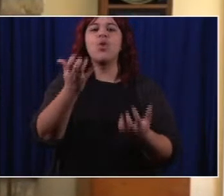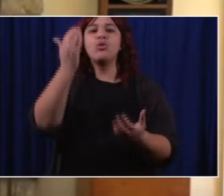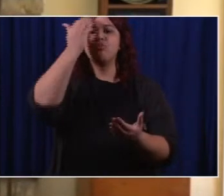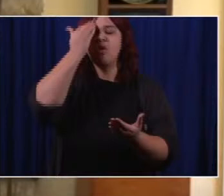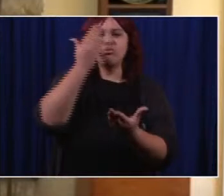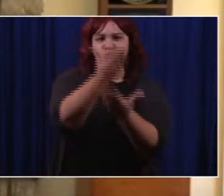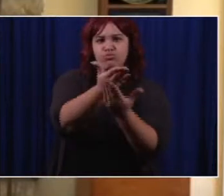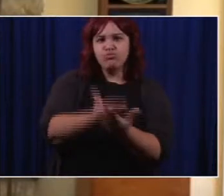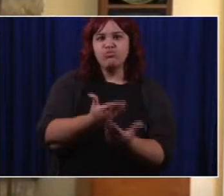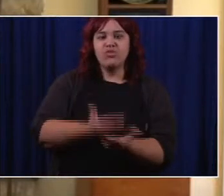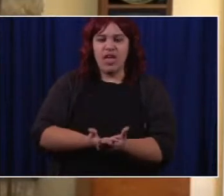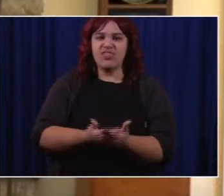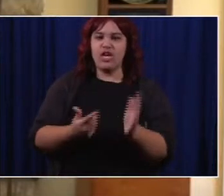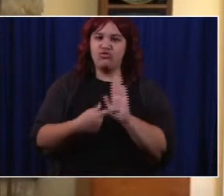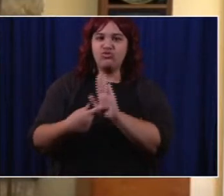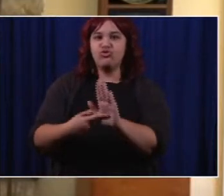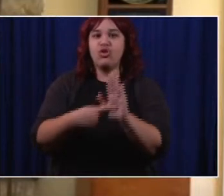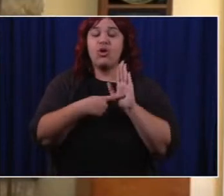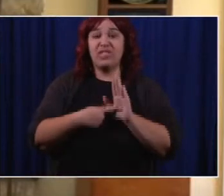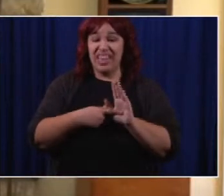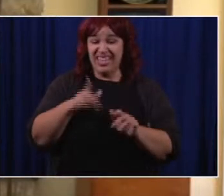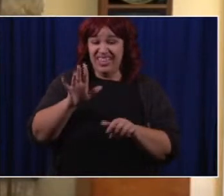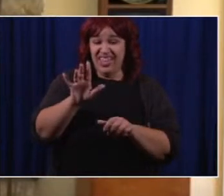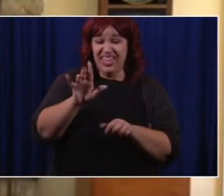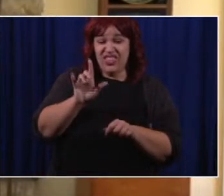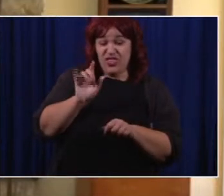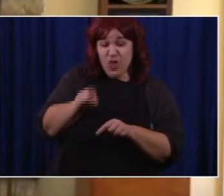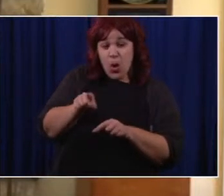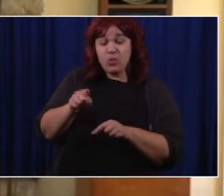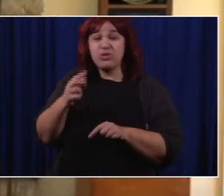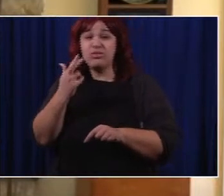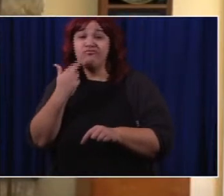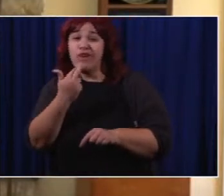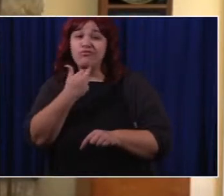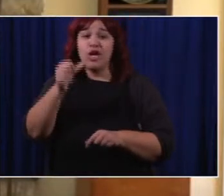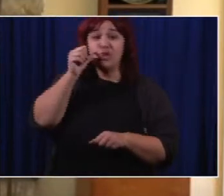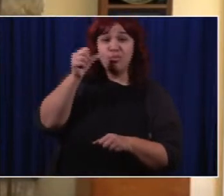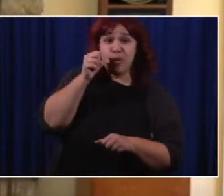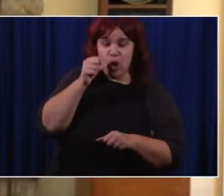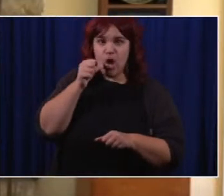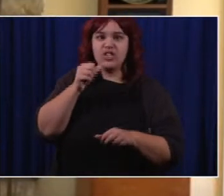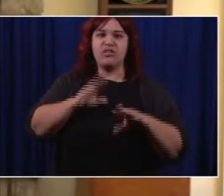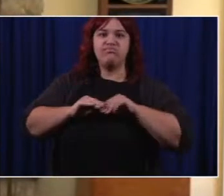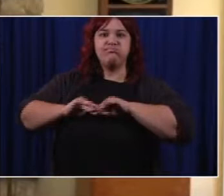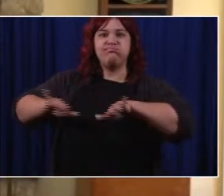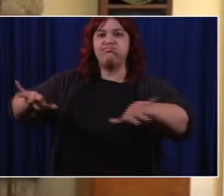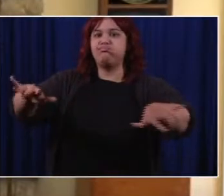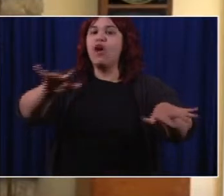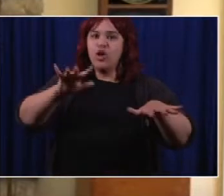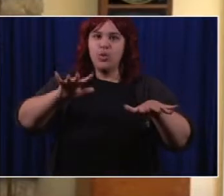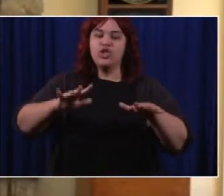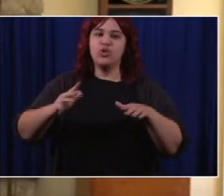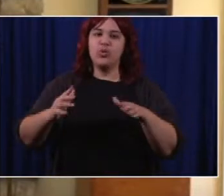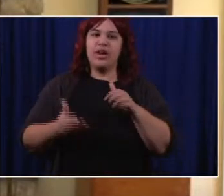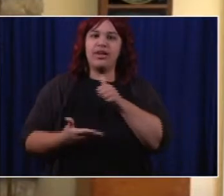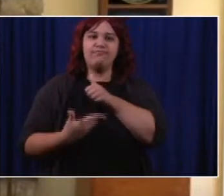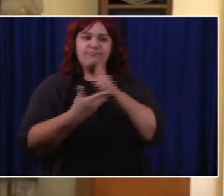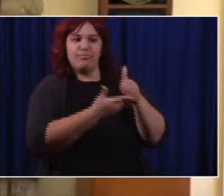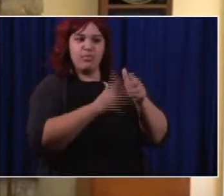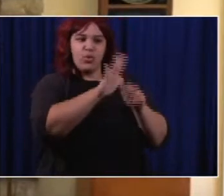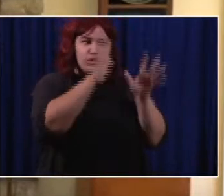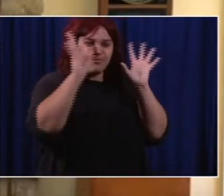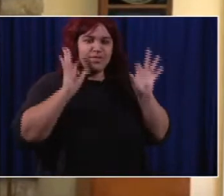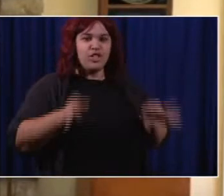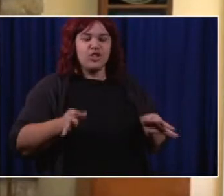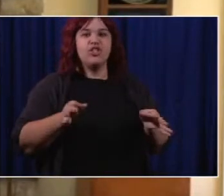tracing that confirms spread is a real problem in those establishments and would drive your decision? And since you regularly share problems with us